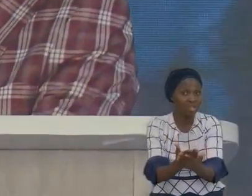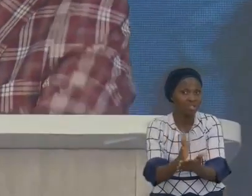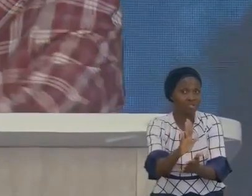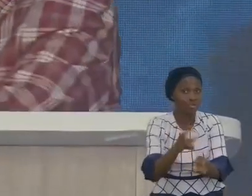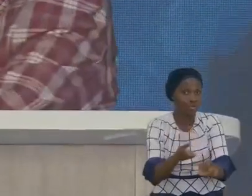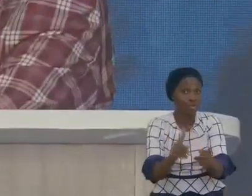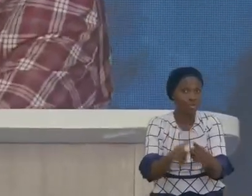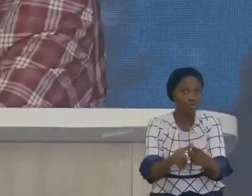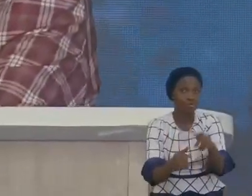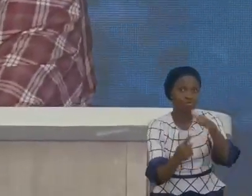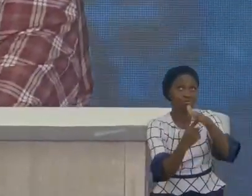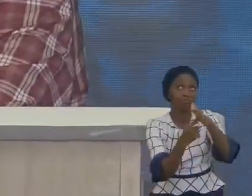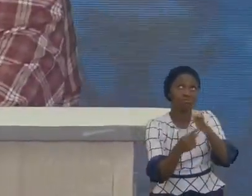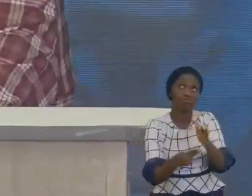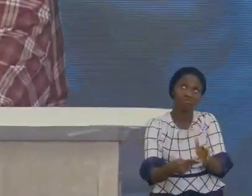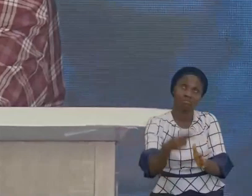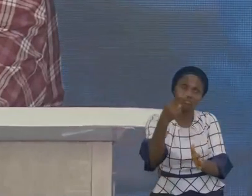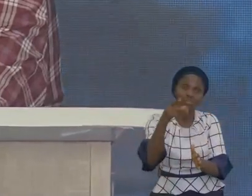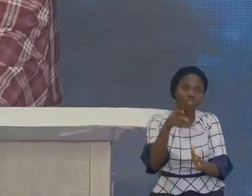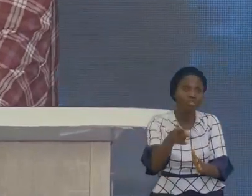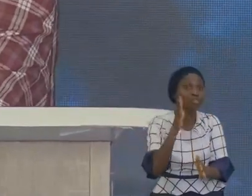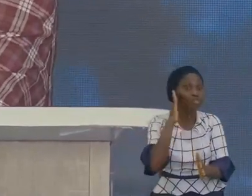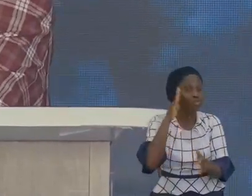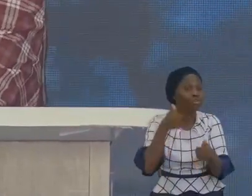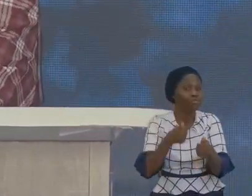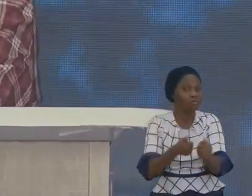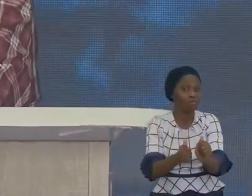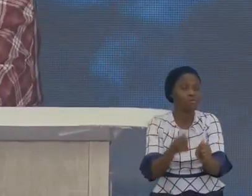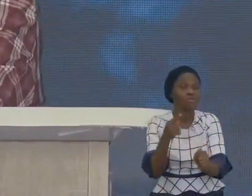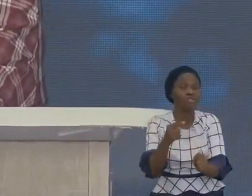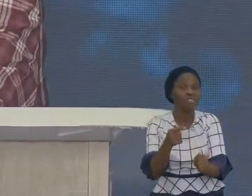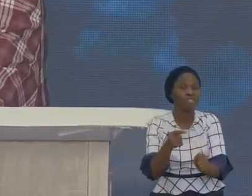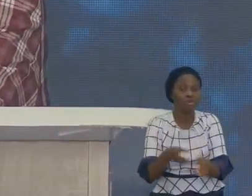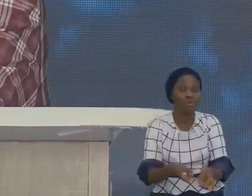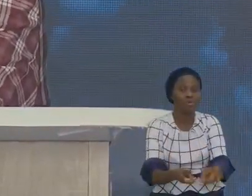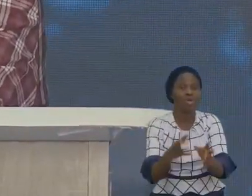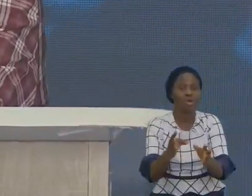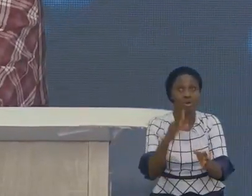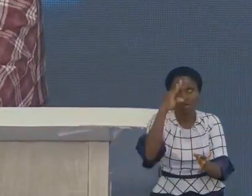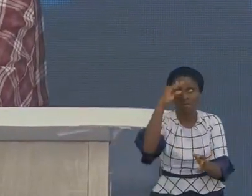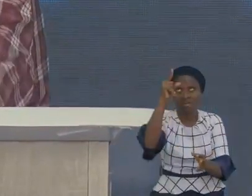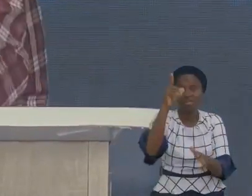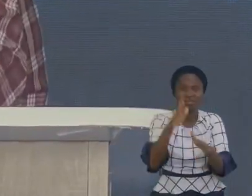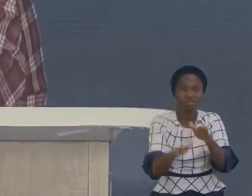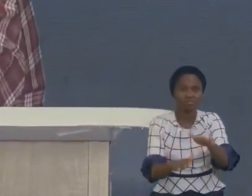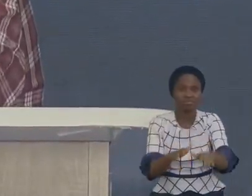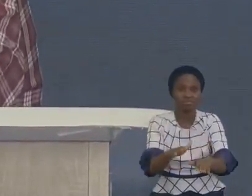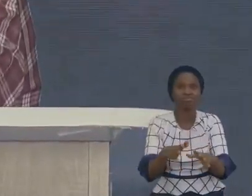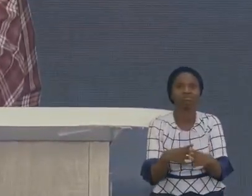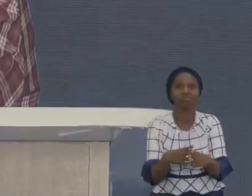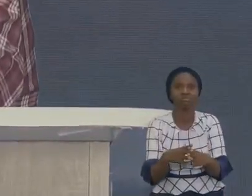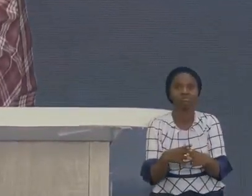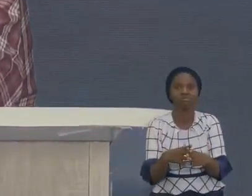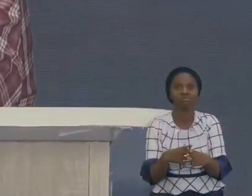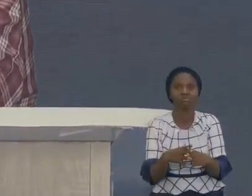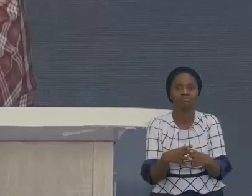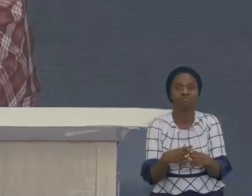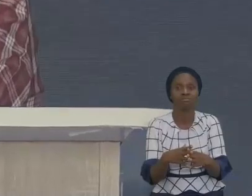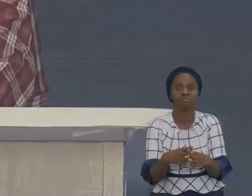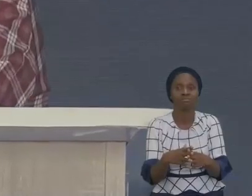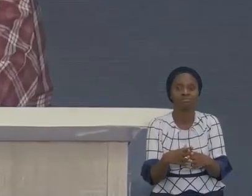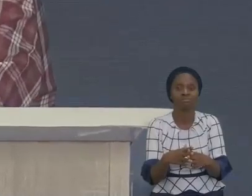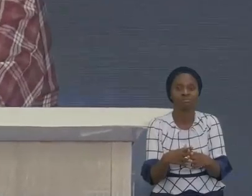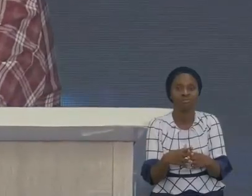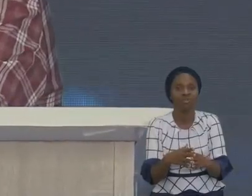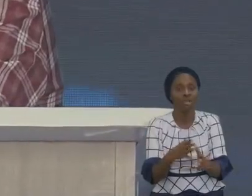his steps. And of course, I'm sure you know that the way that leads to